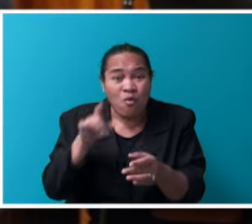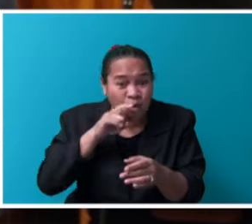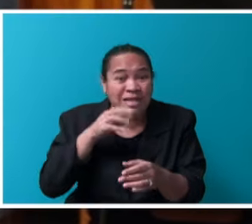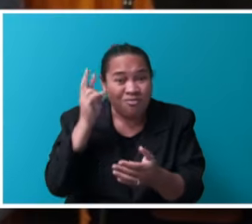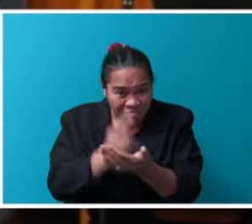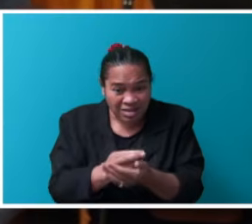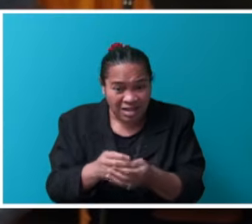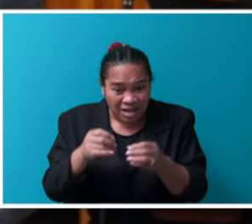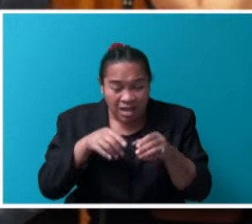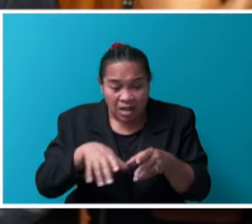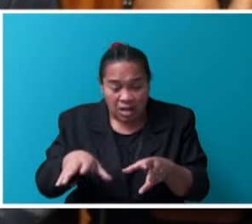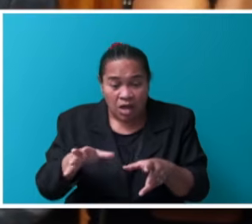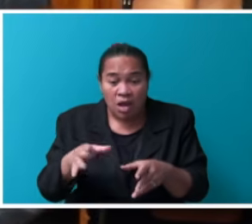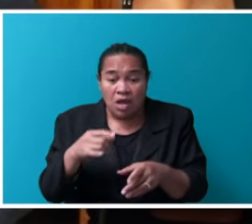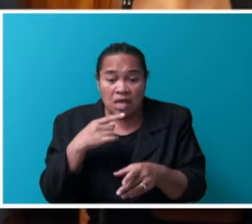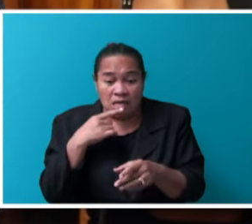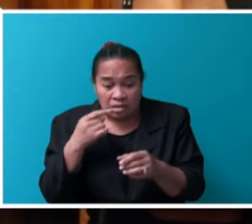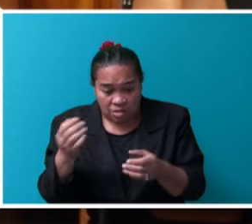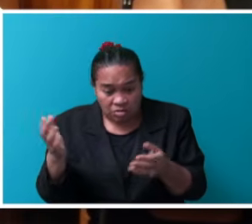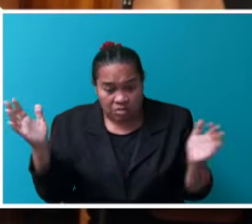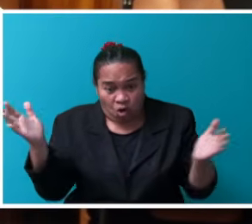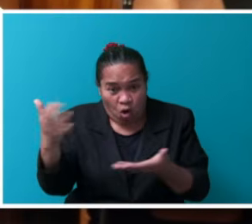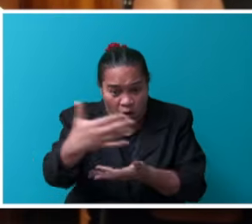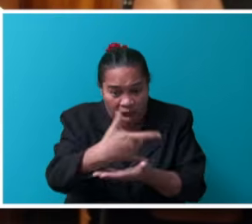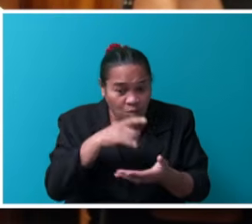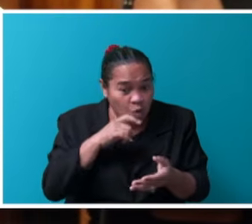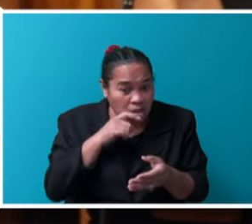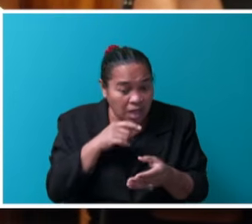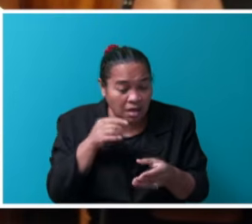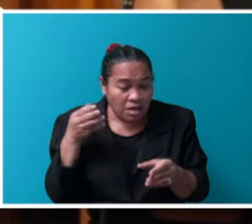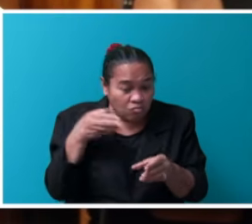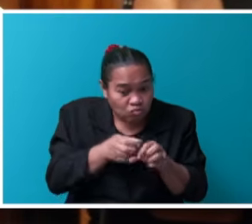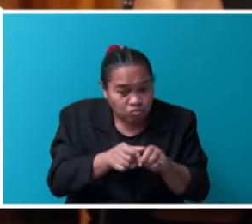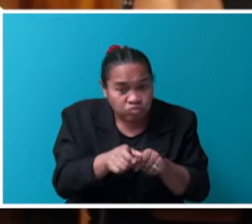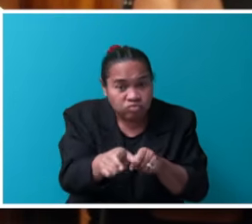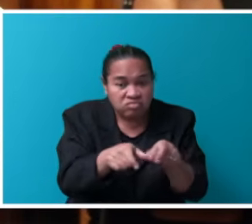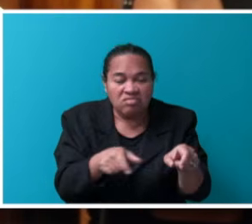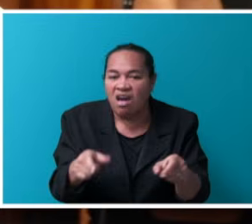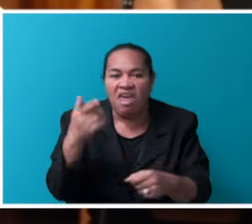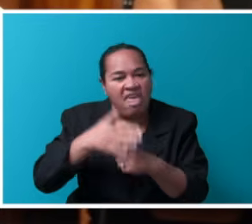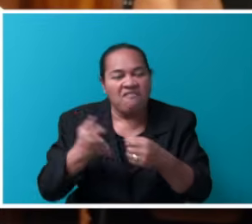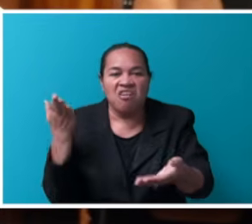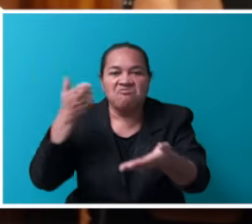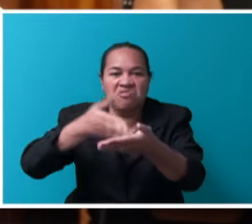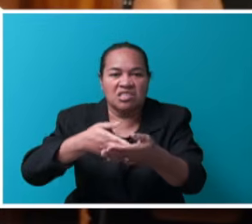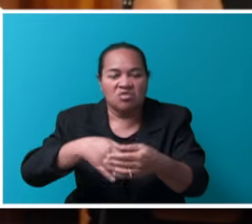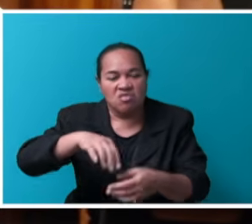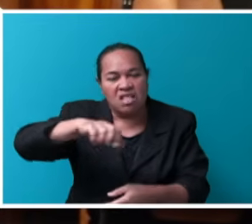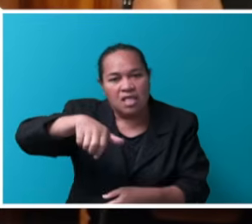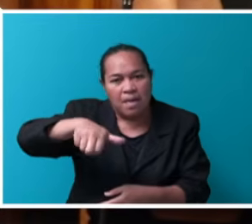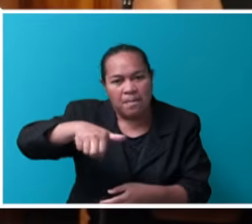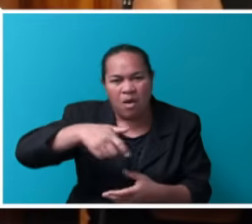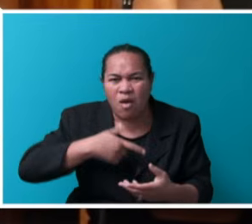collected, treated and then distributed through the waste pipe network never reaches the tap. This has been